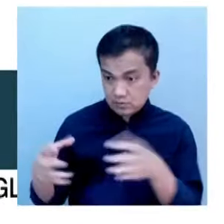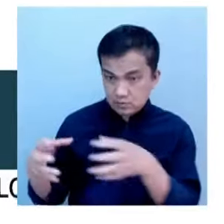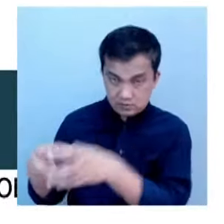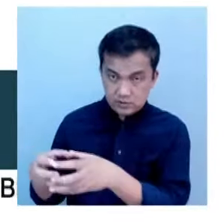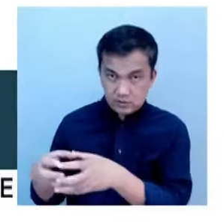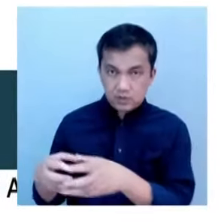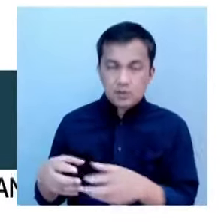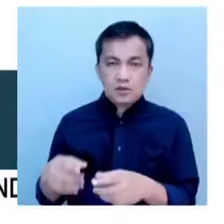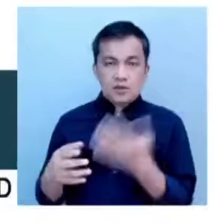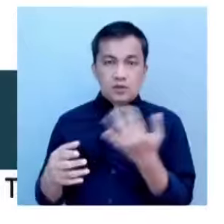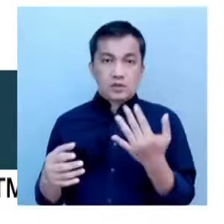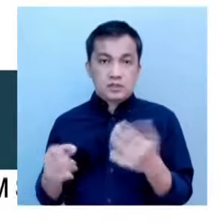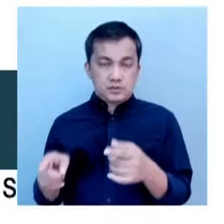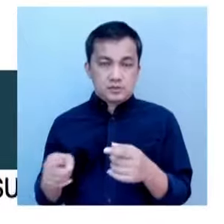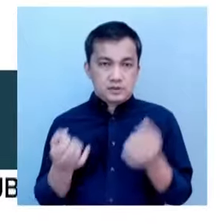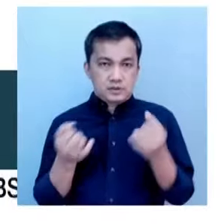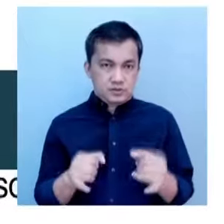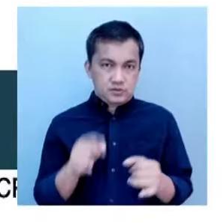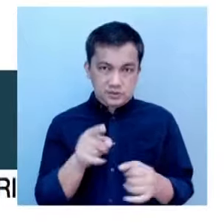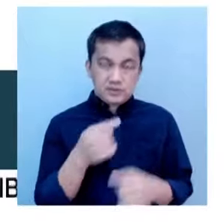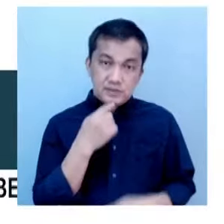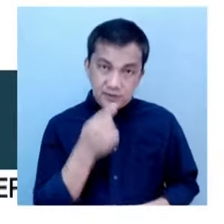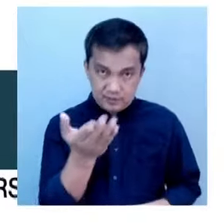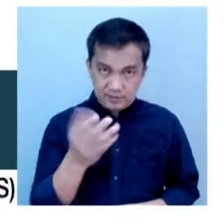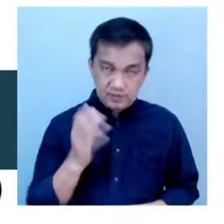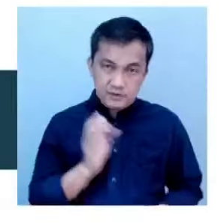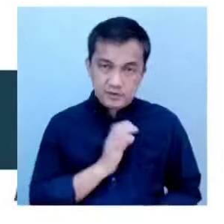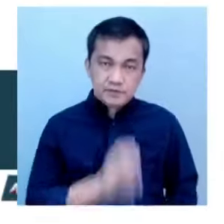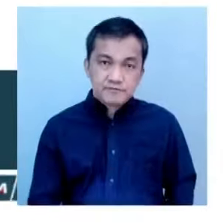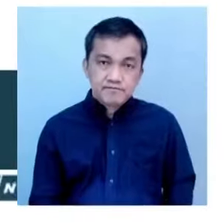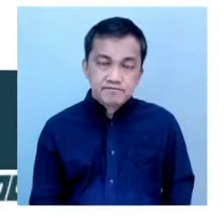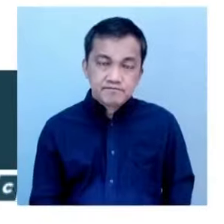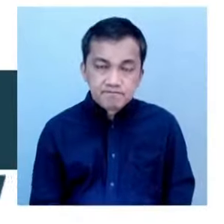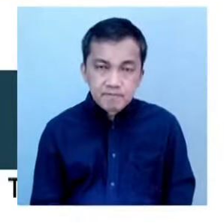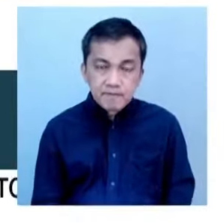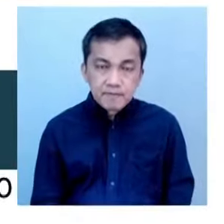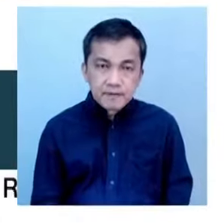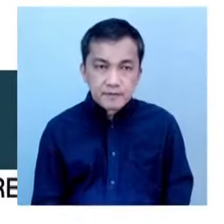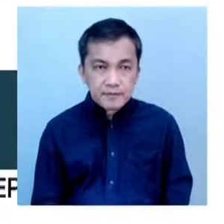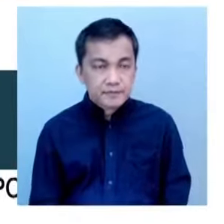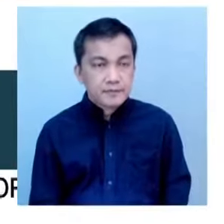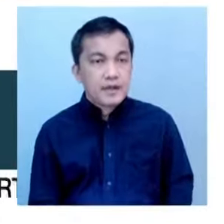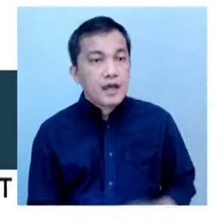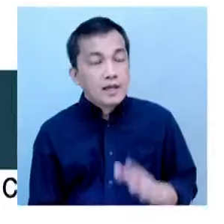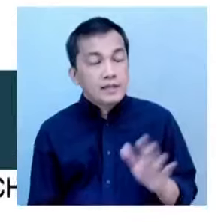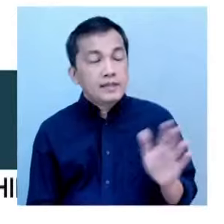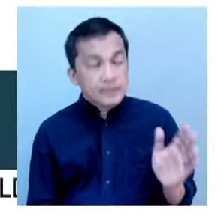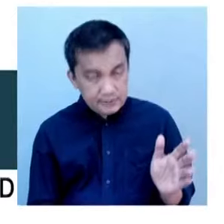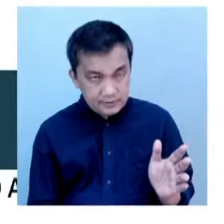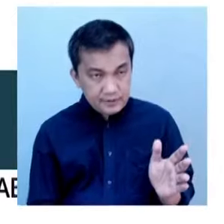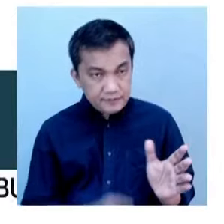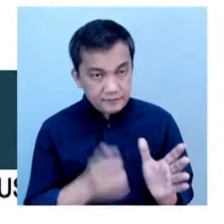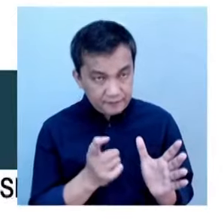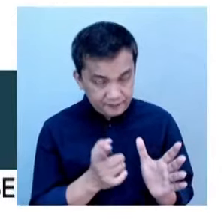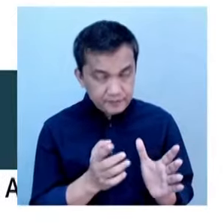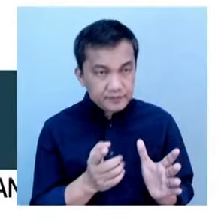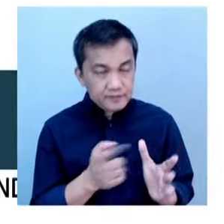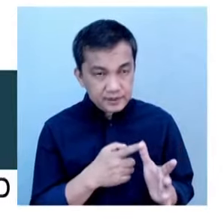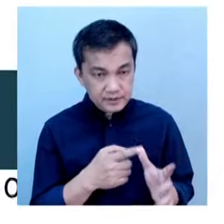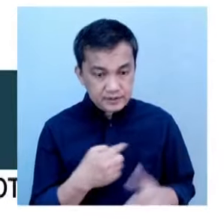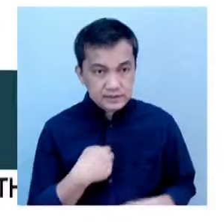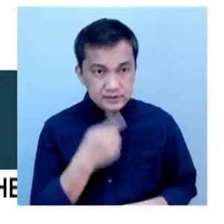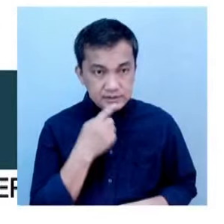precisely because of the issues that you raised, Congressman? Well, first and foremost, Carmina, as I said